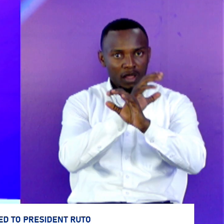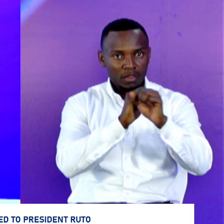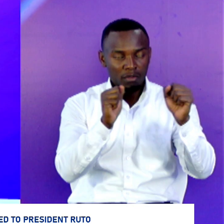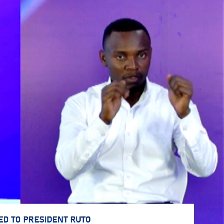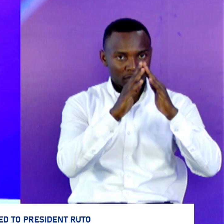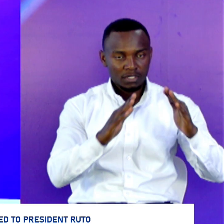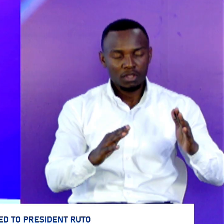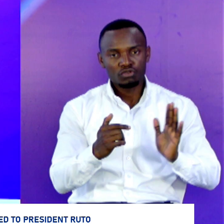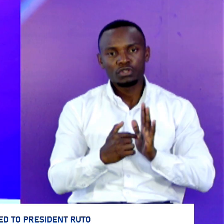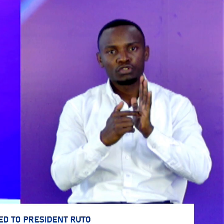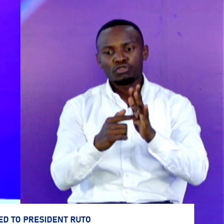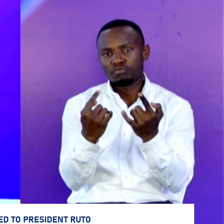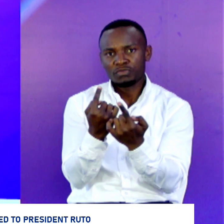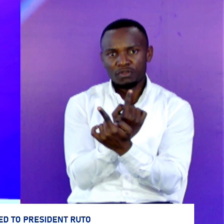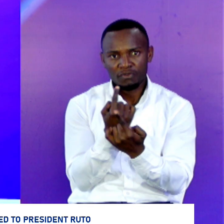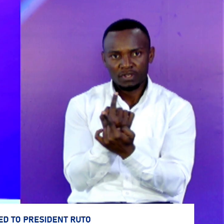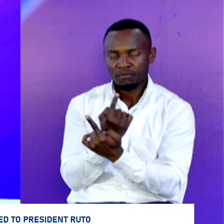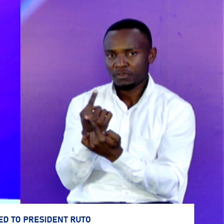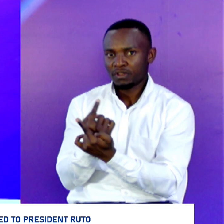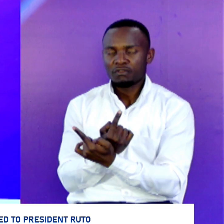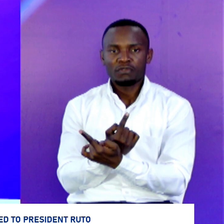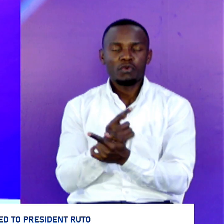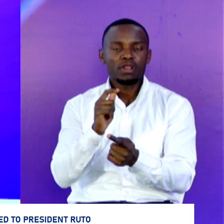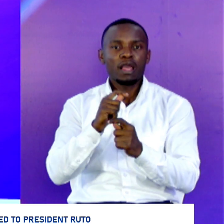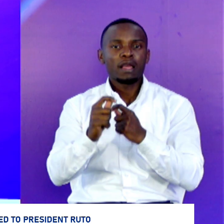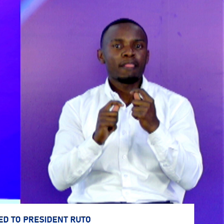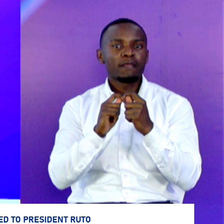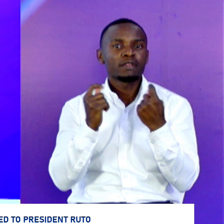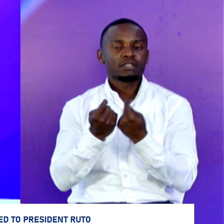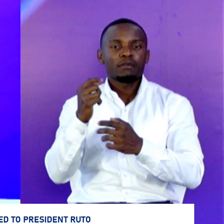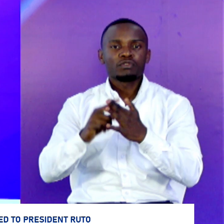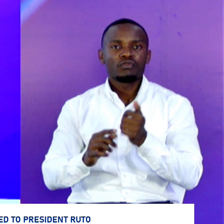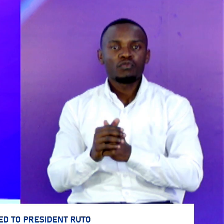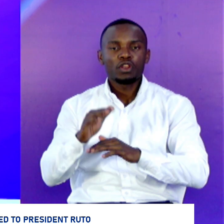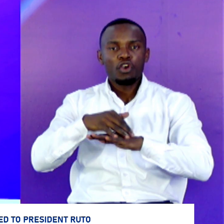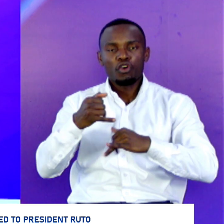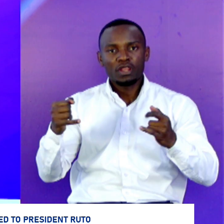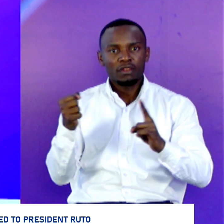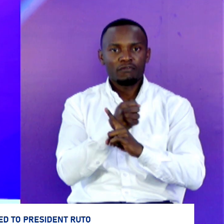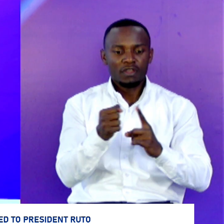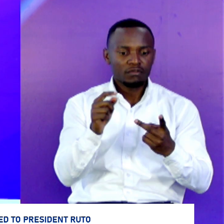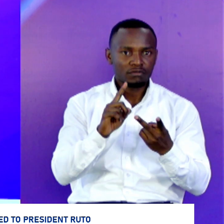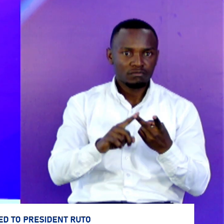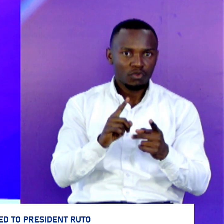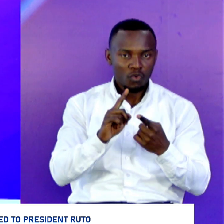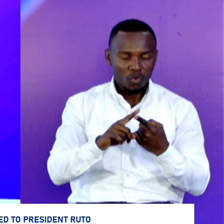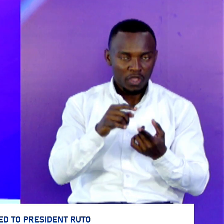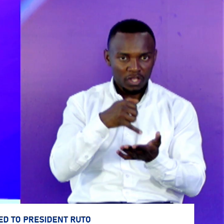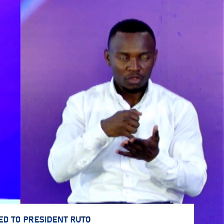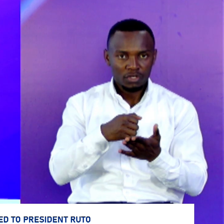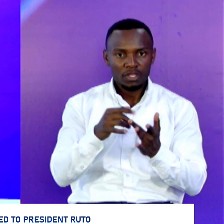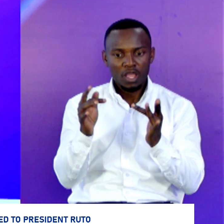details various forms of online violence, including cyber-stalking, harassment, and